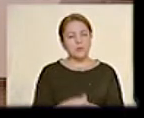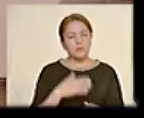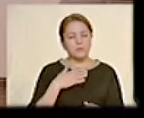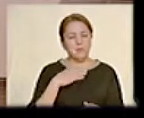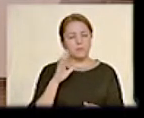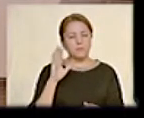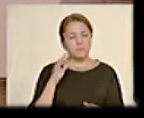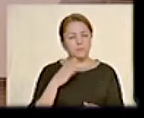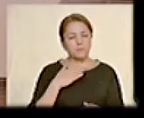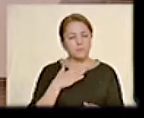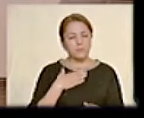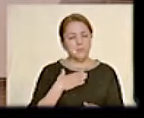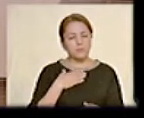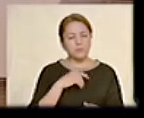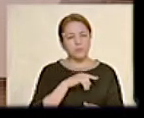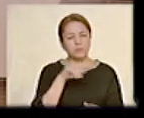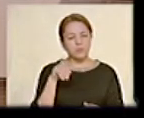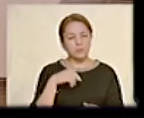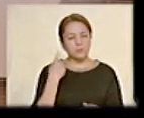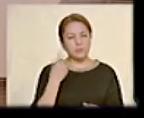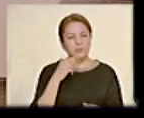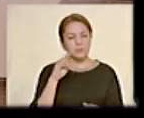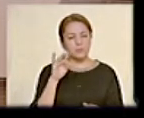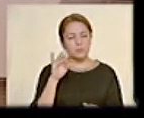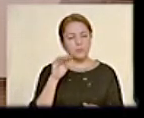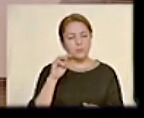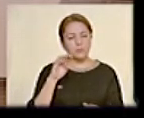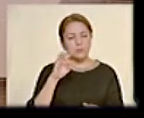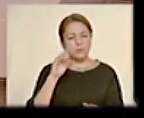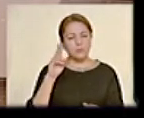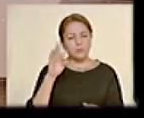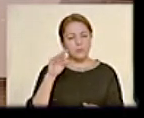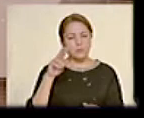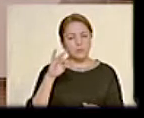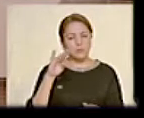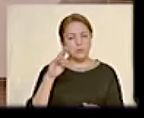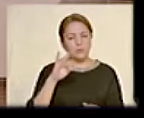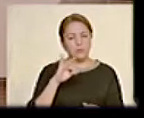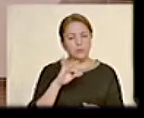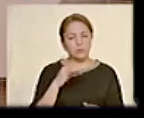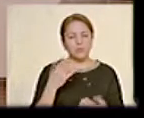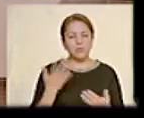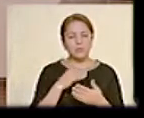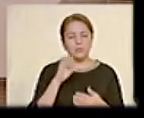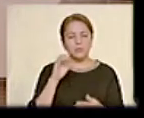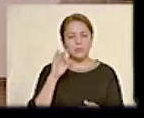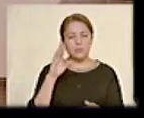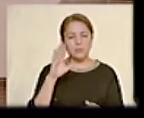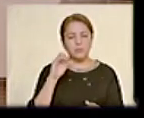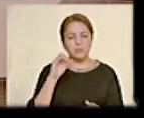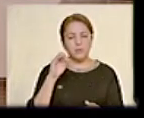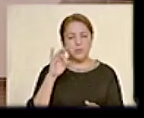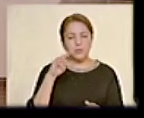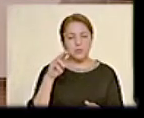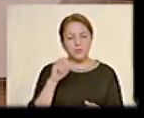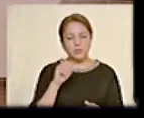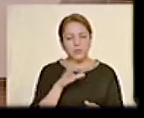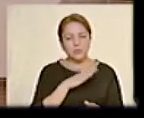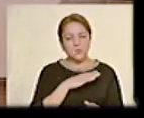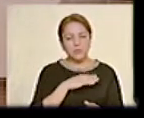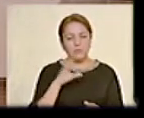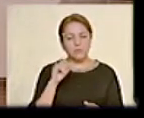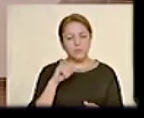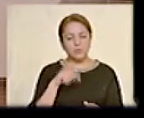ularni birinchi protokolini, qaysi serverda joylashayotgan ekanligini va